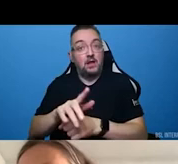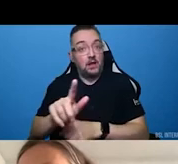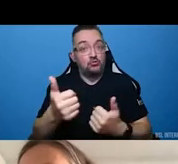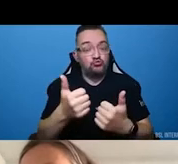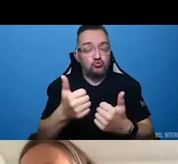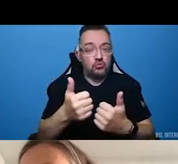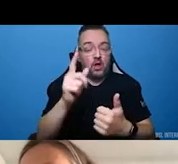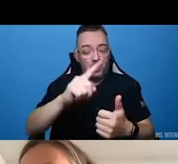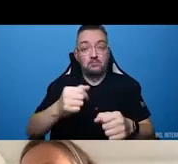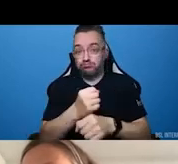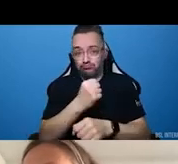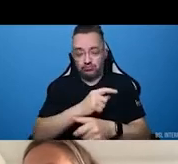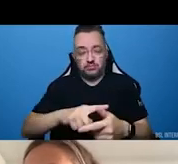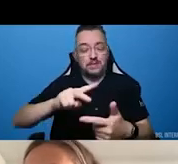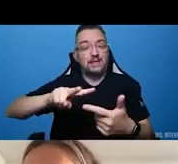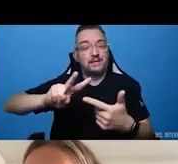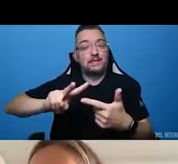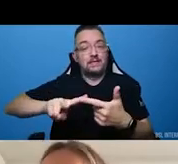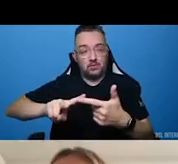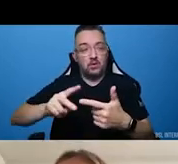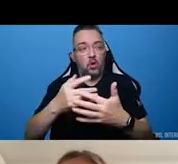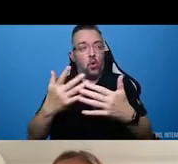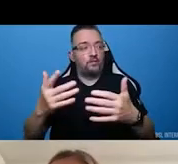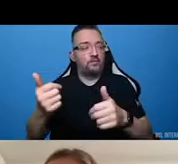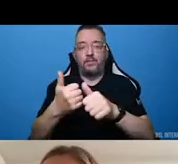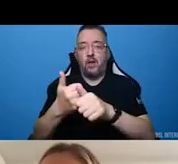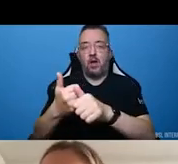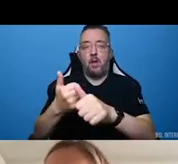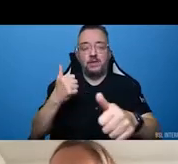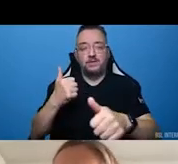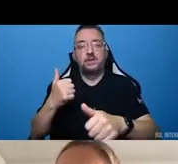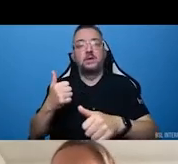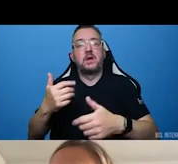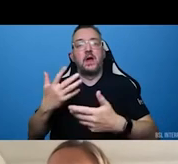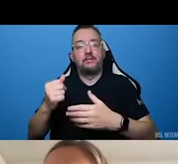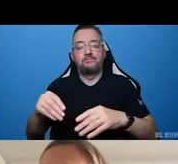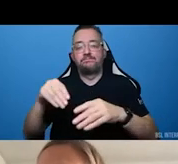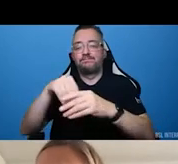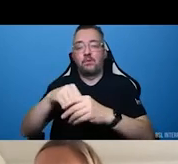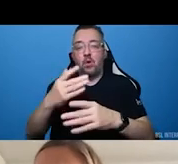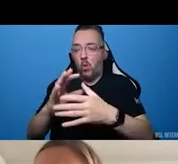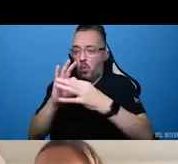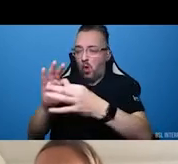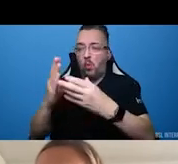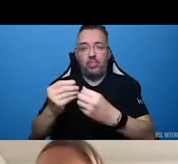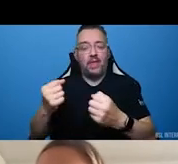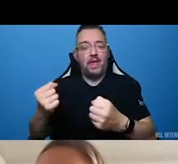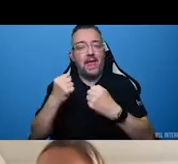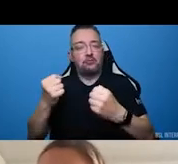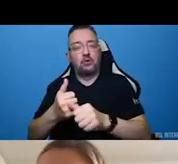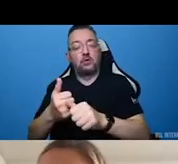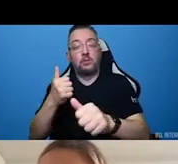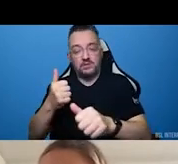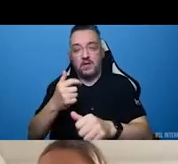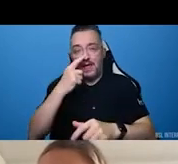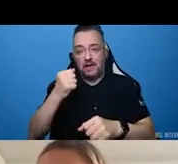that's The second thing is that many of the large corporations are now entering into arrangements with energy companies to develop renewable